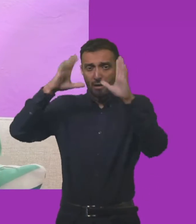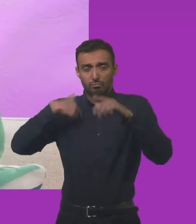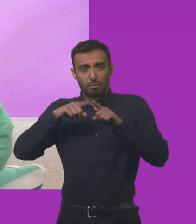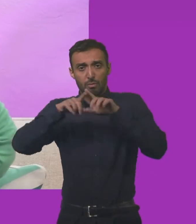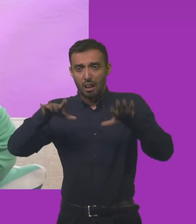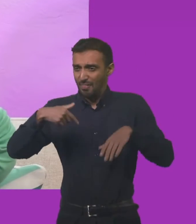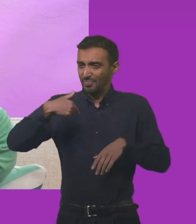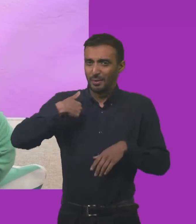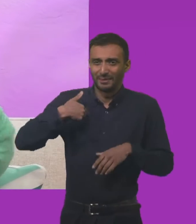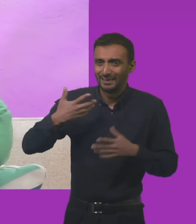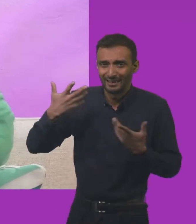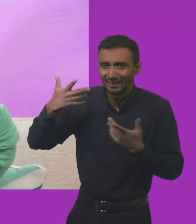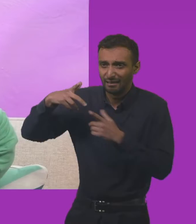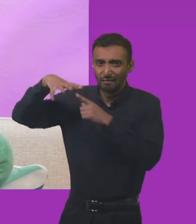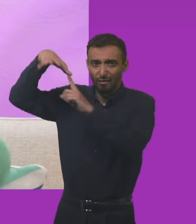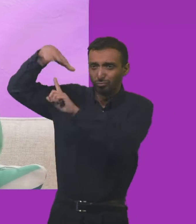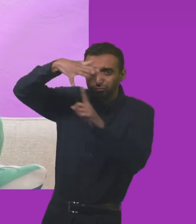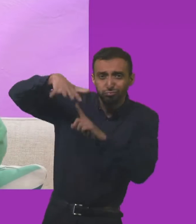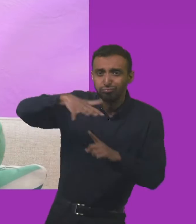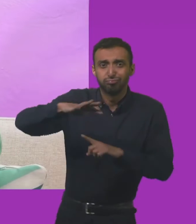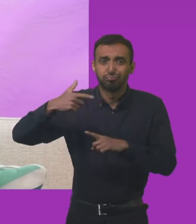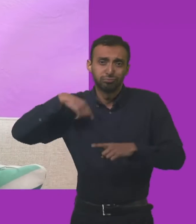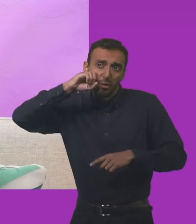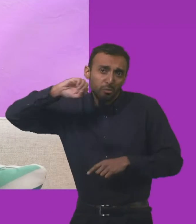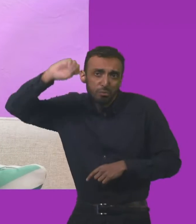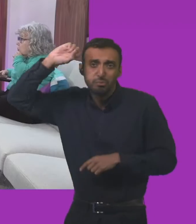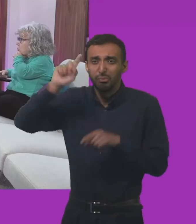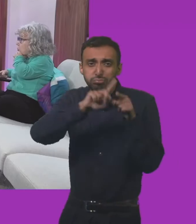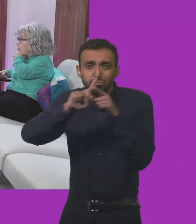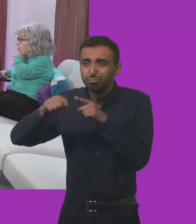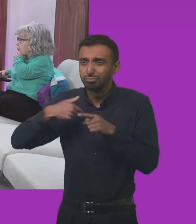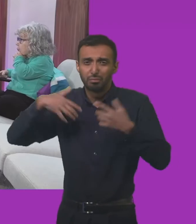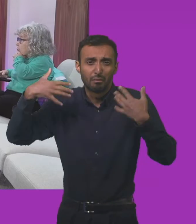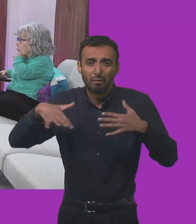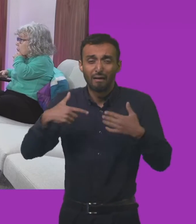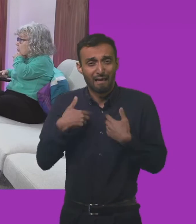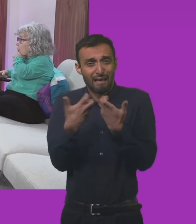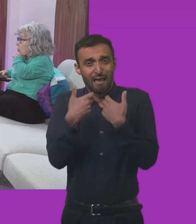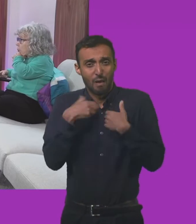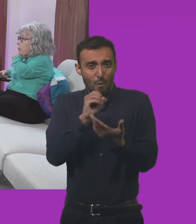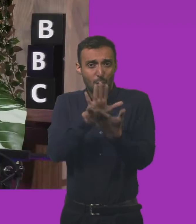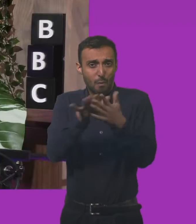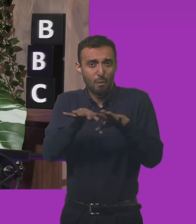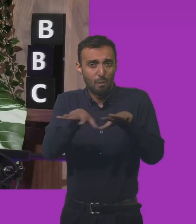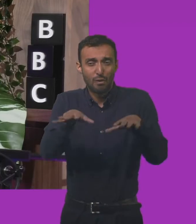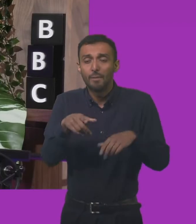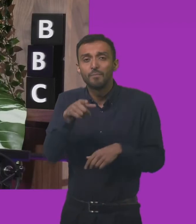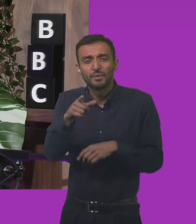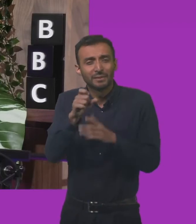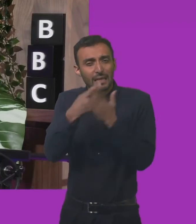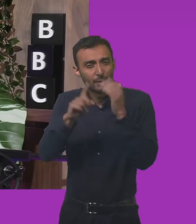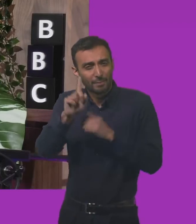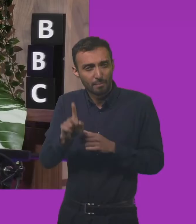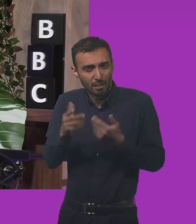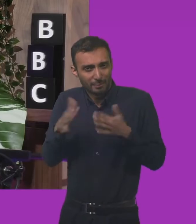and doing all these amazing things. So that's how I put my content out there. Disabled people have been doing that for years. These motivational